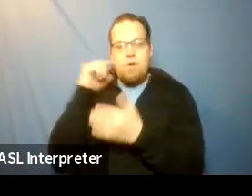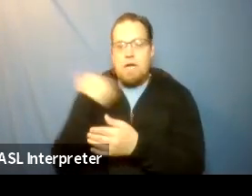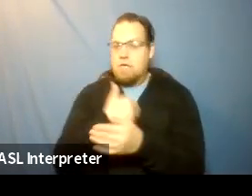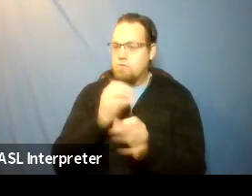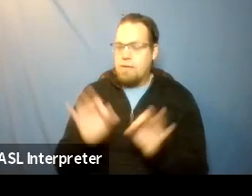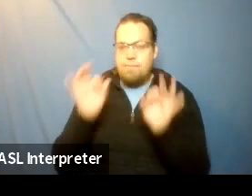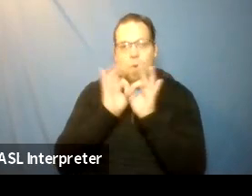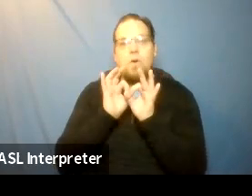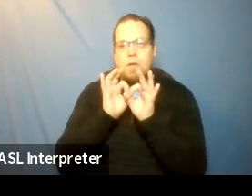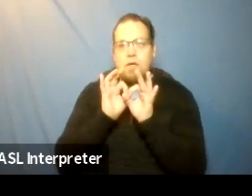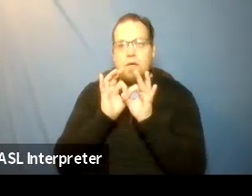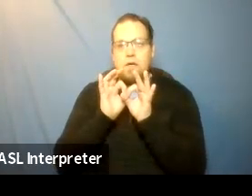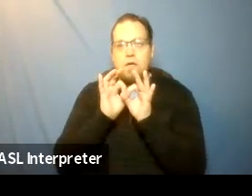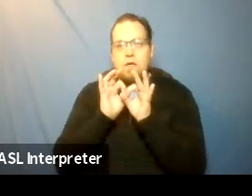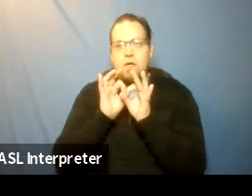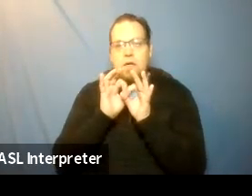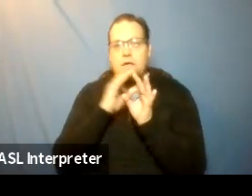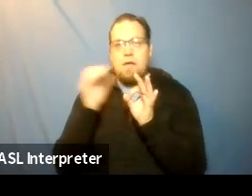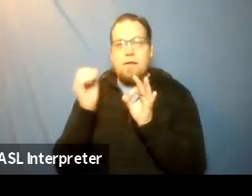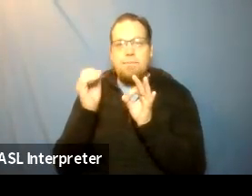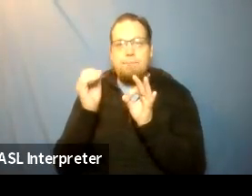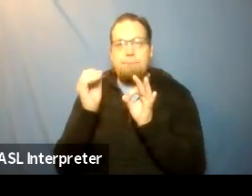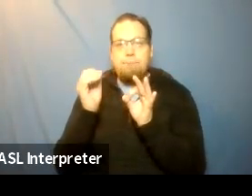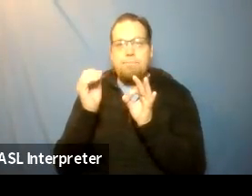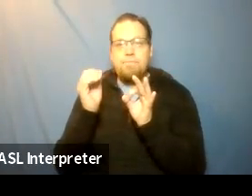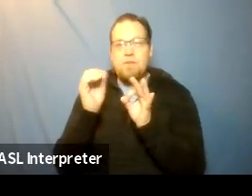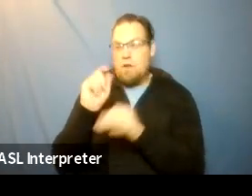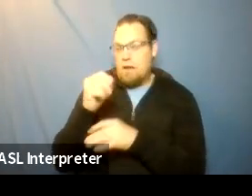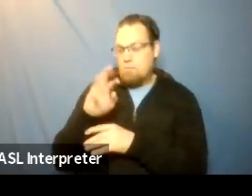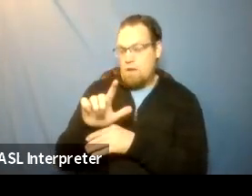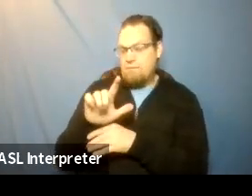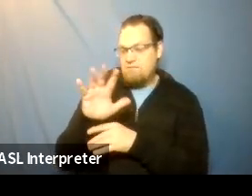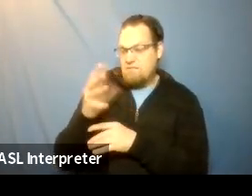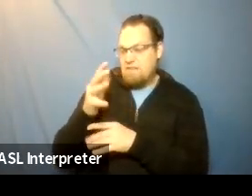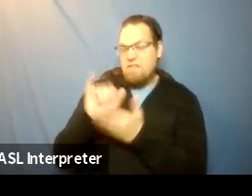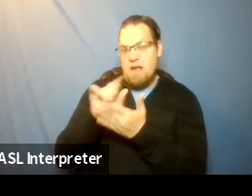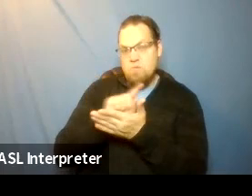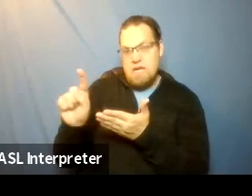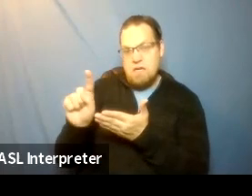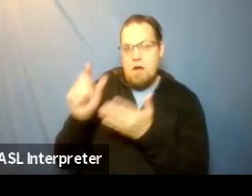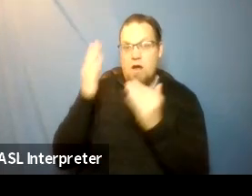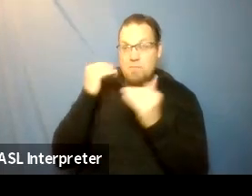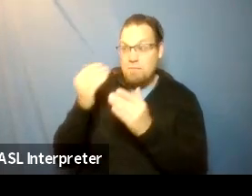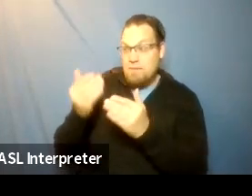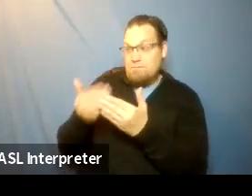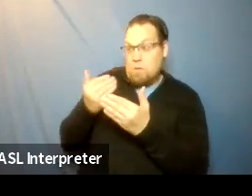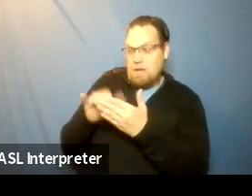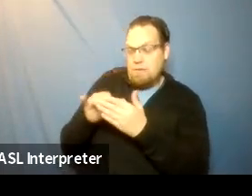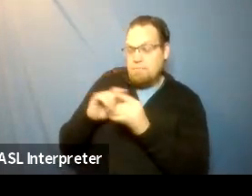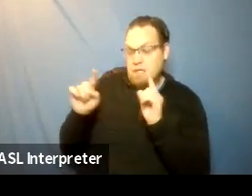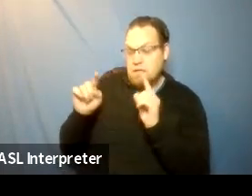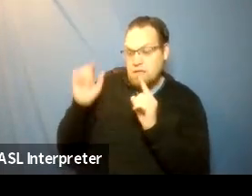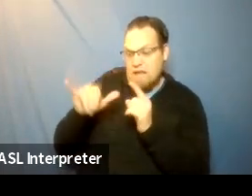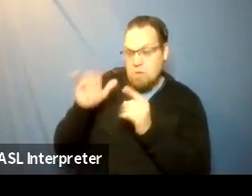would certainly by the week of April 5th, hopefully sooner, but the week of April 5th, you should be